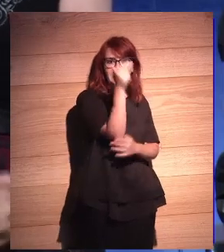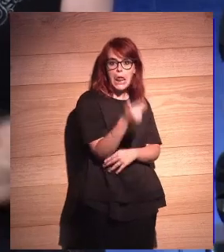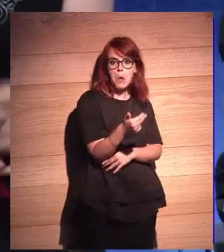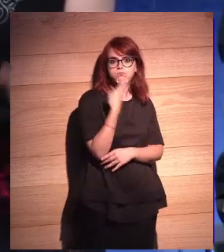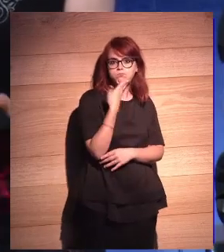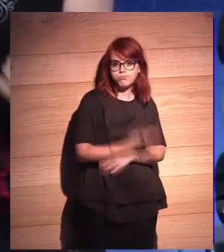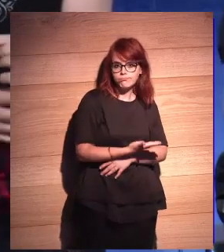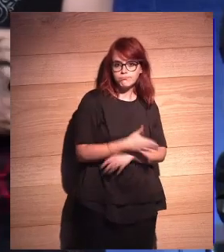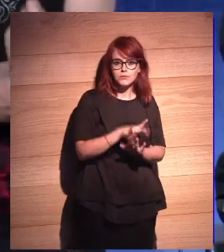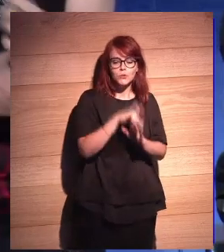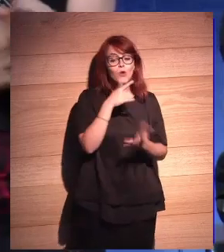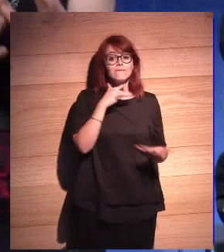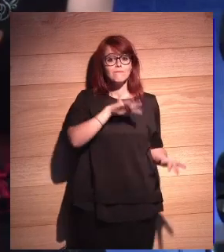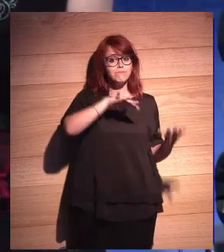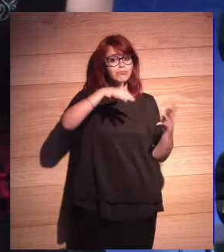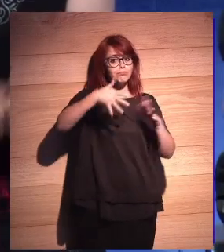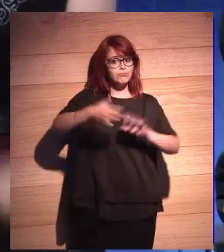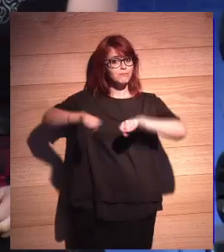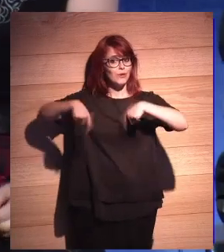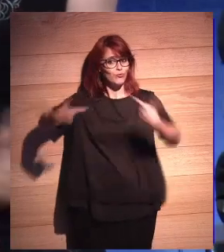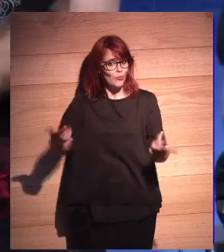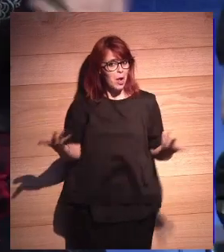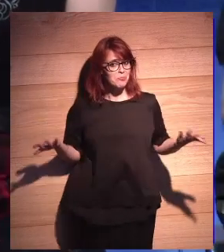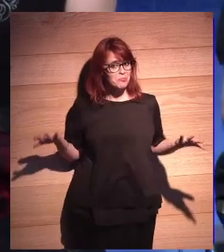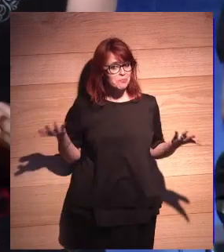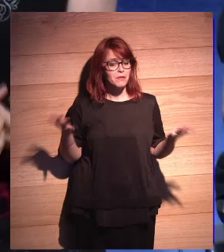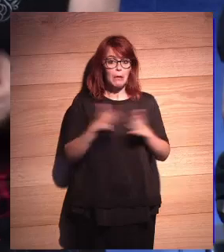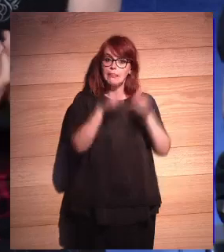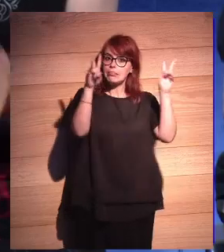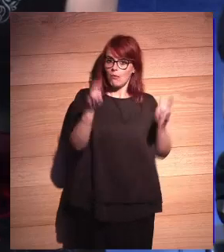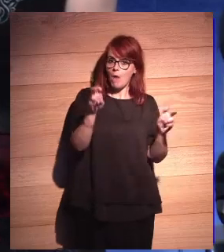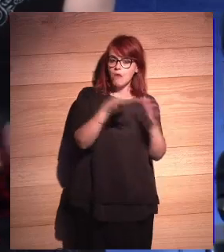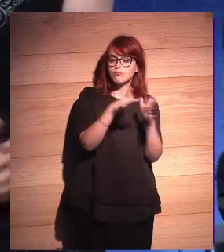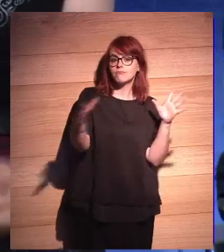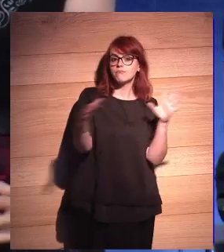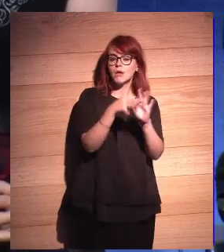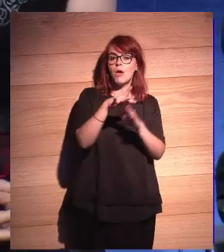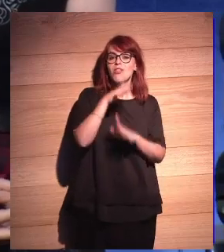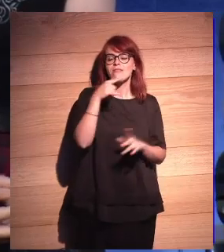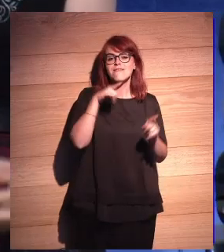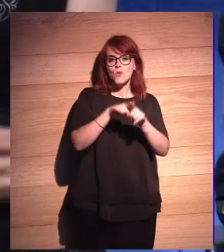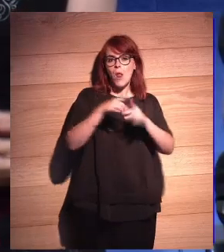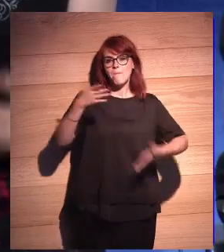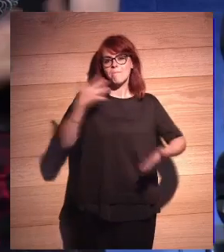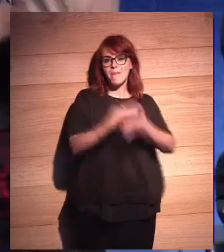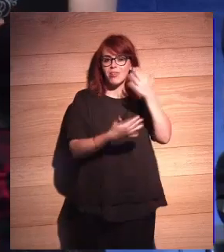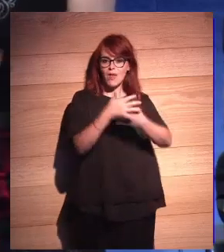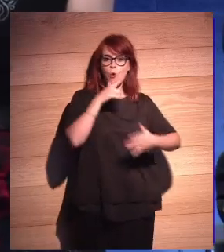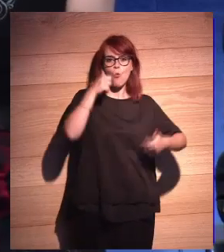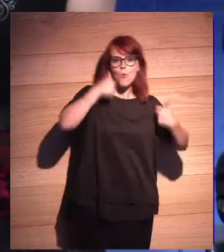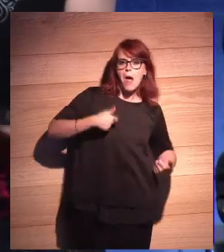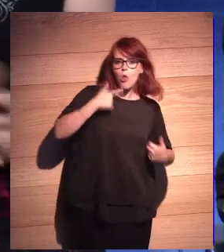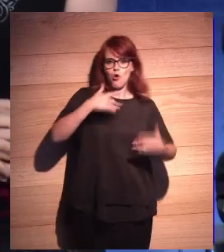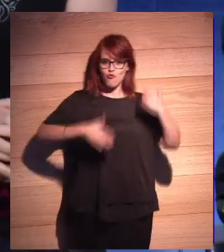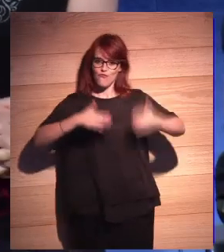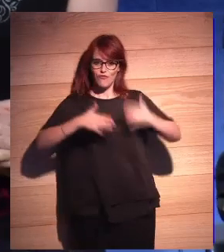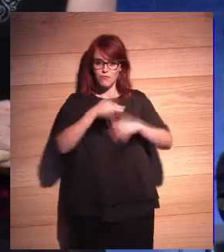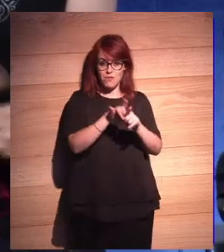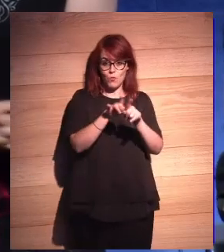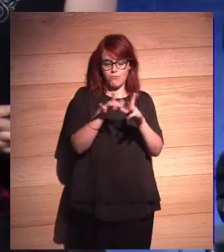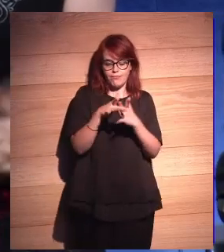than with paints and with a canvas. I feel very bored when I have to paint. So I wanted to deal with